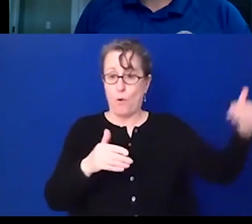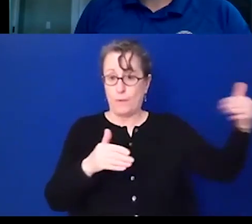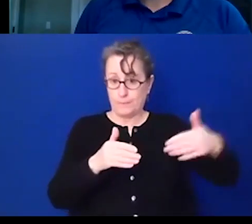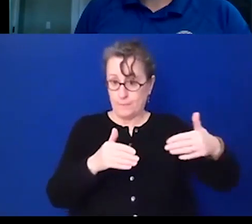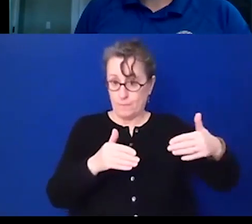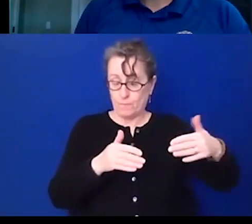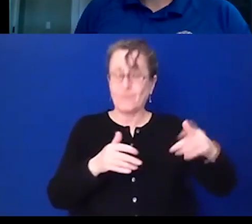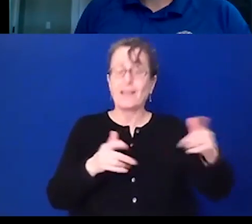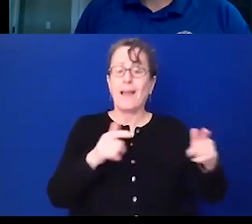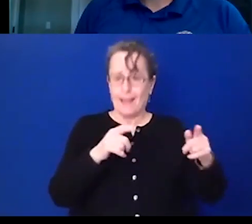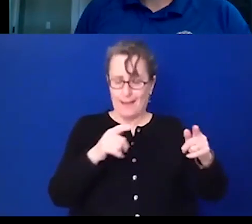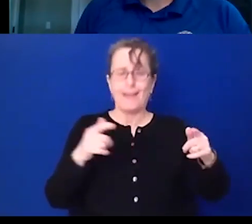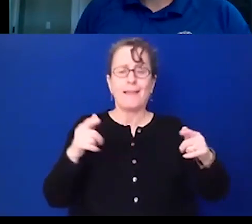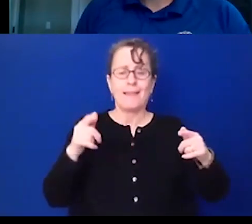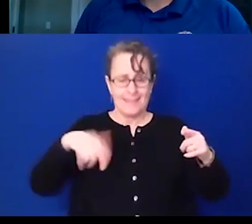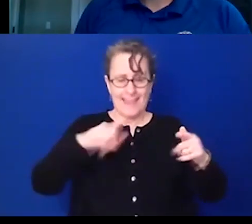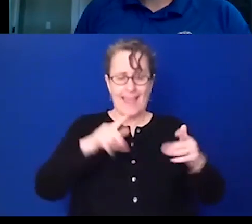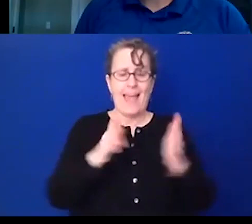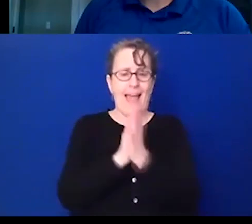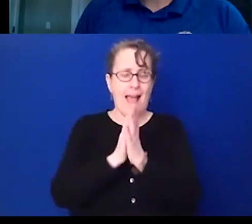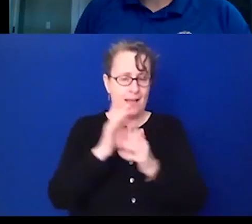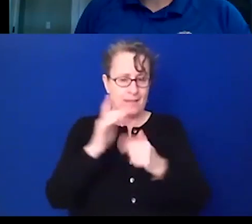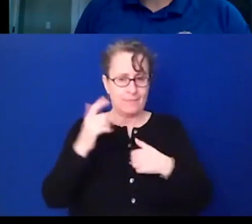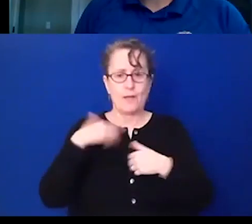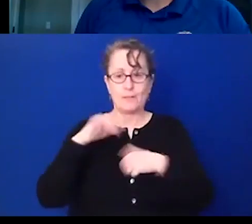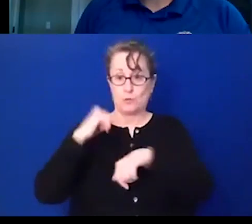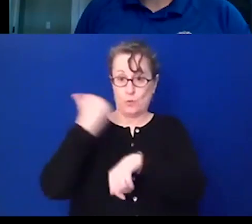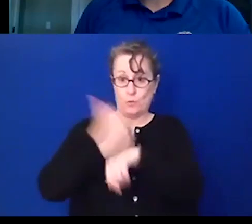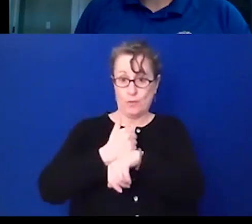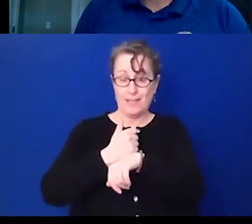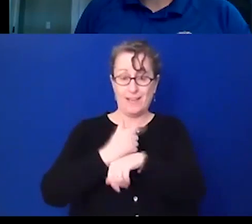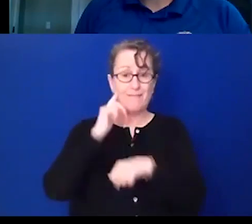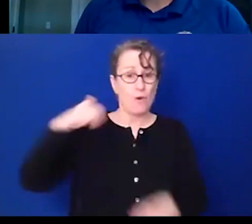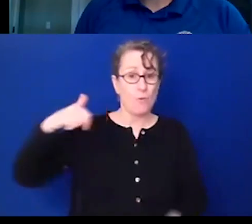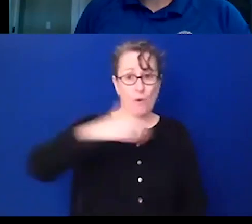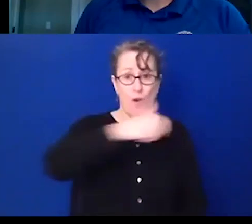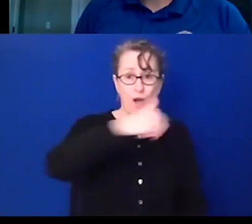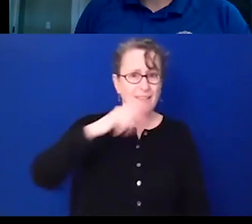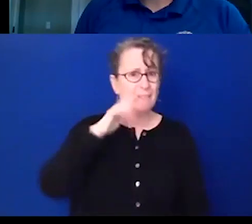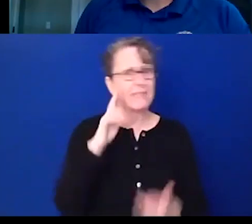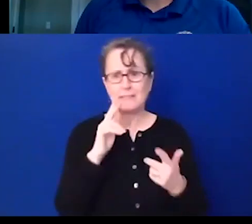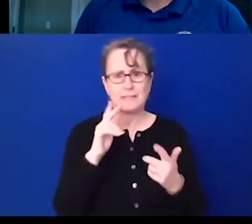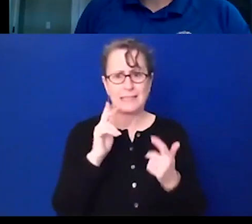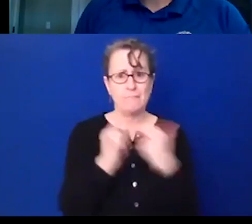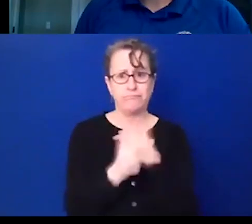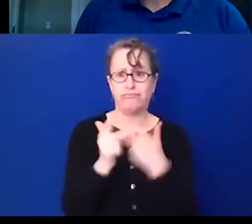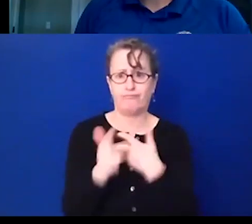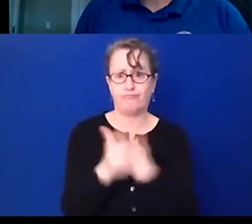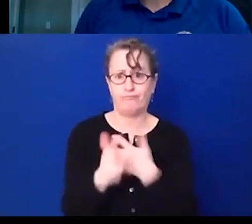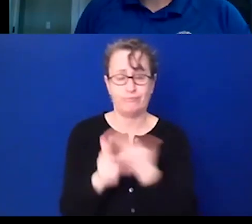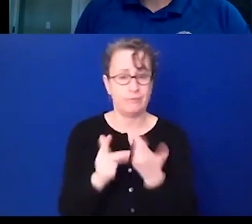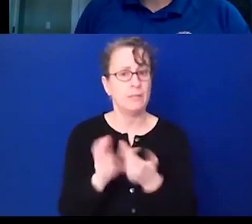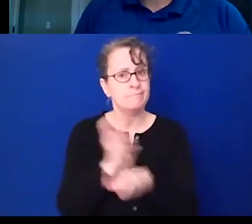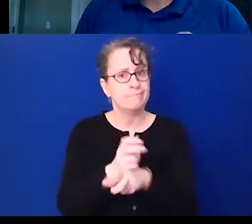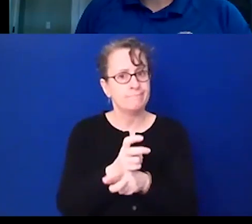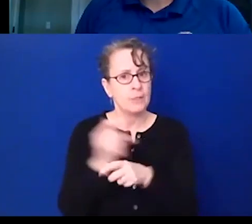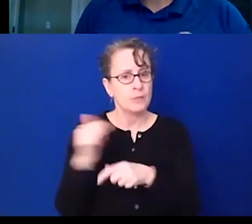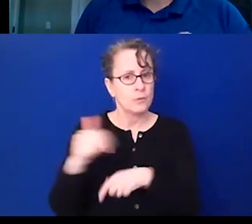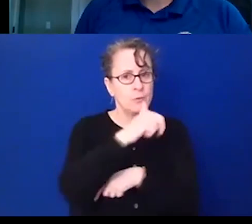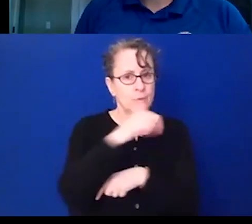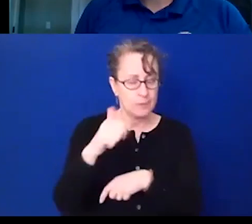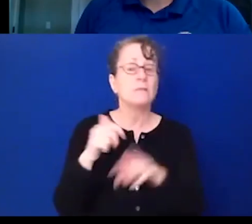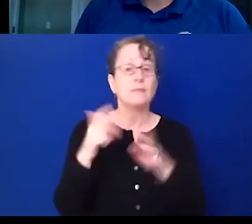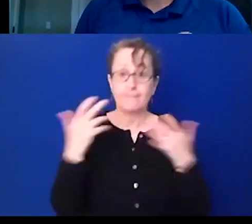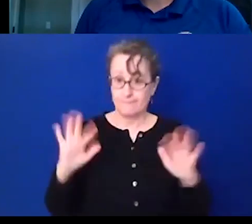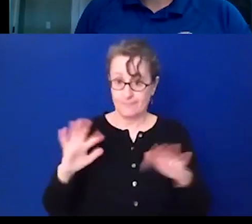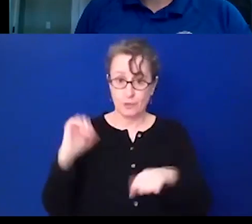crosswalks that's a safer way for pedestrians to get across a busy street like that. So VTrans put that in. VTrans is